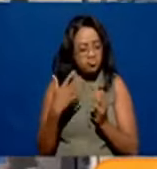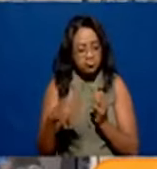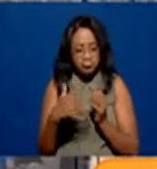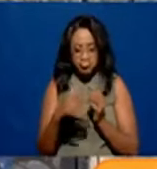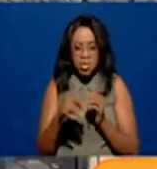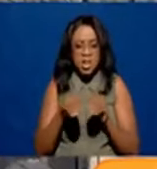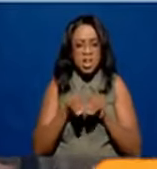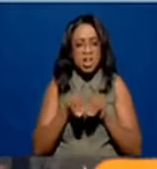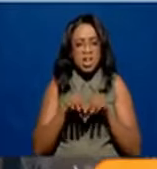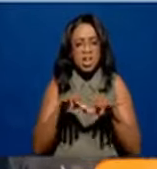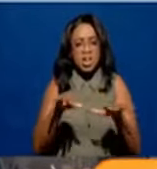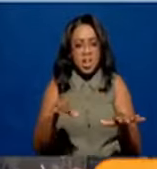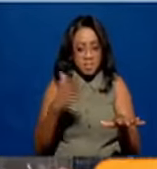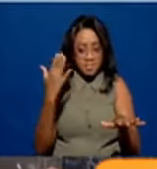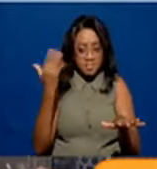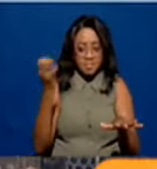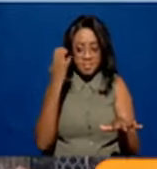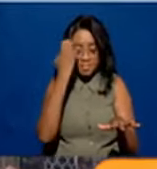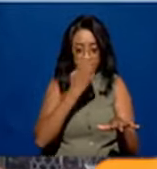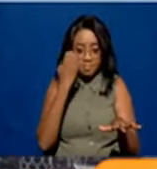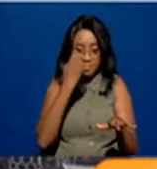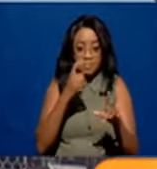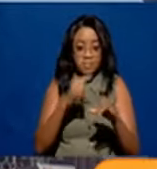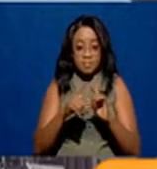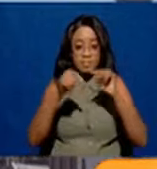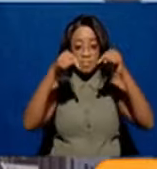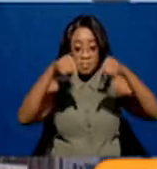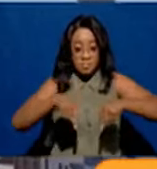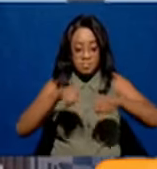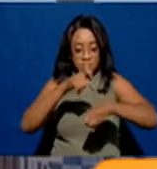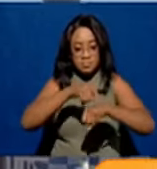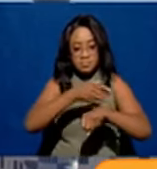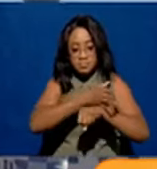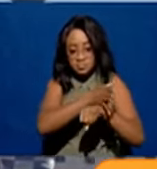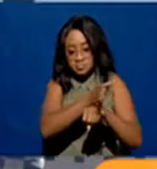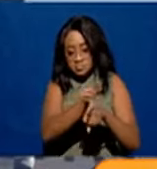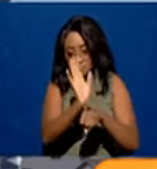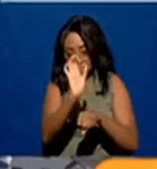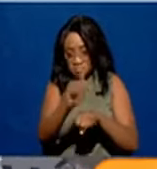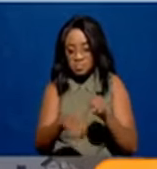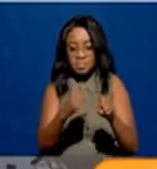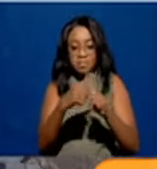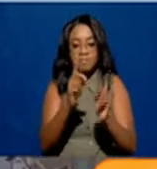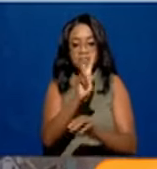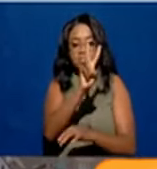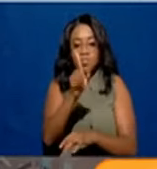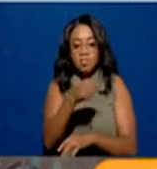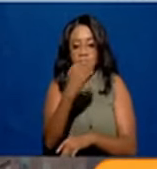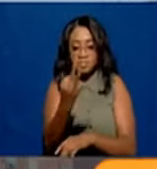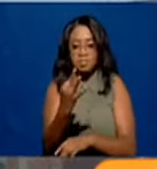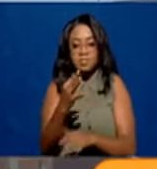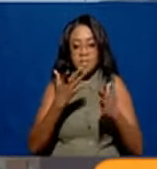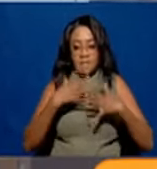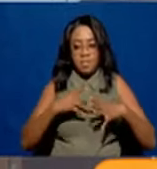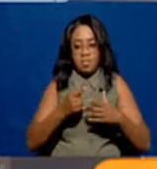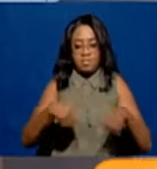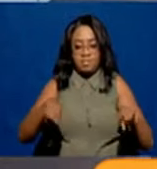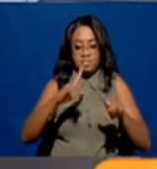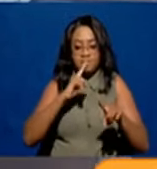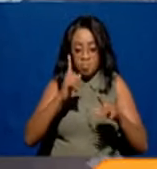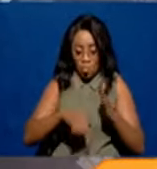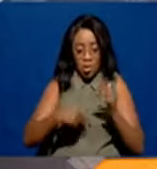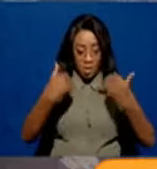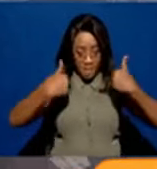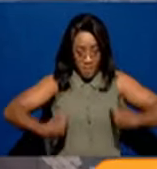religion. Even today, amidst the passage of time, over two-thirds of the population still identify as Catholics.